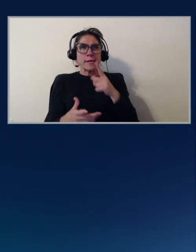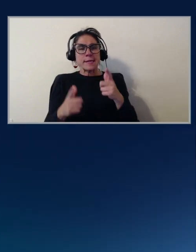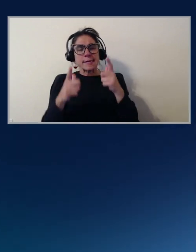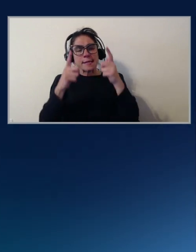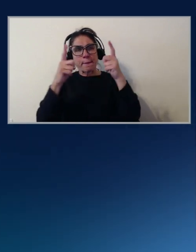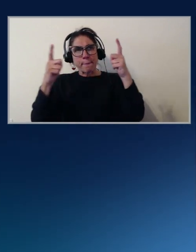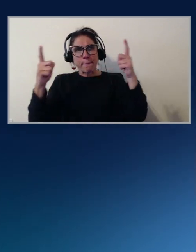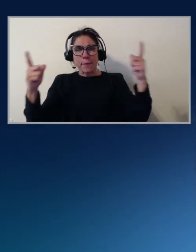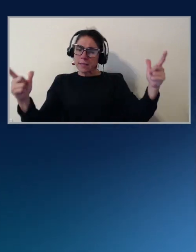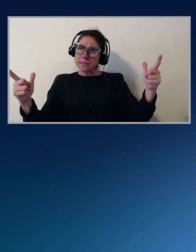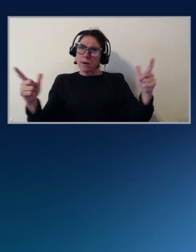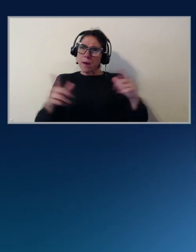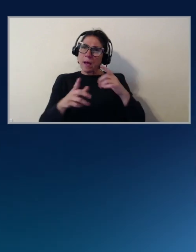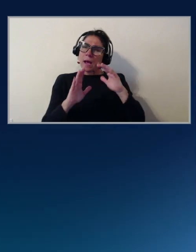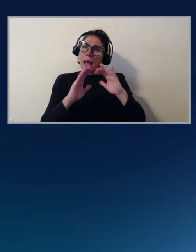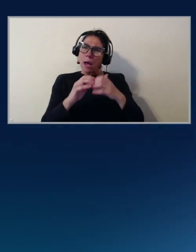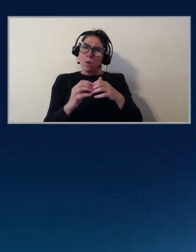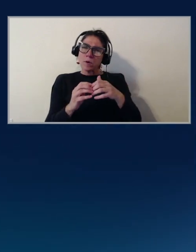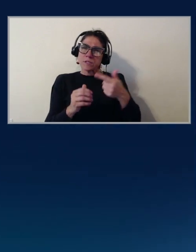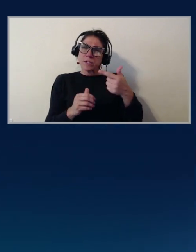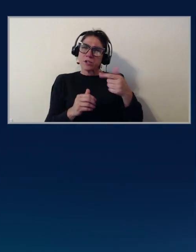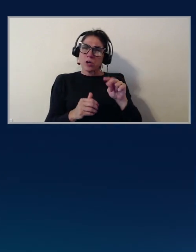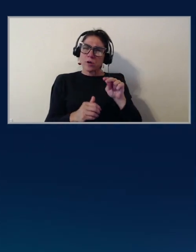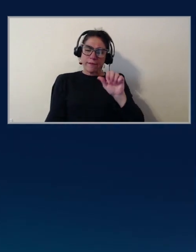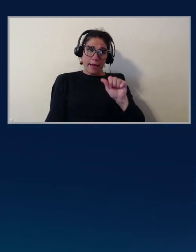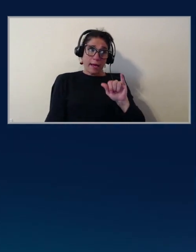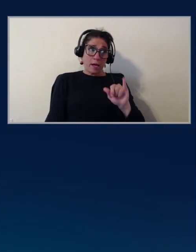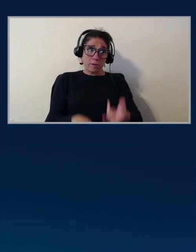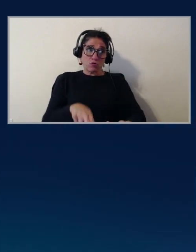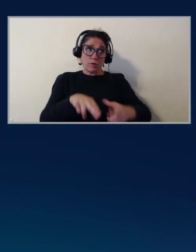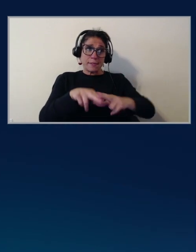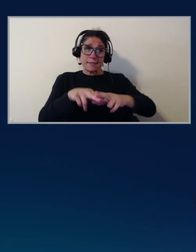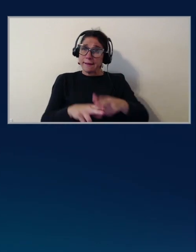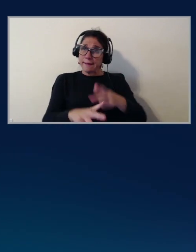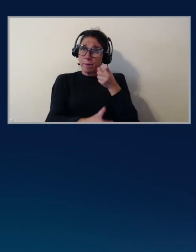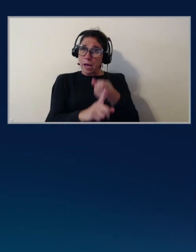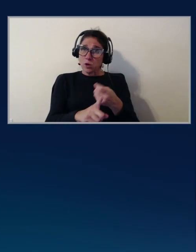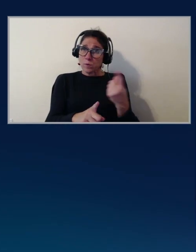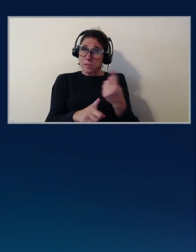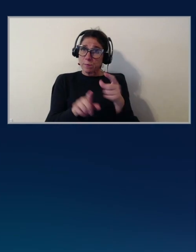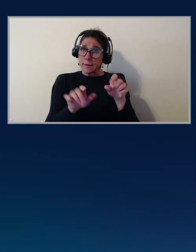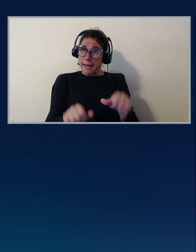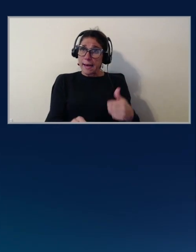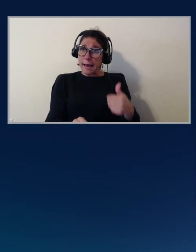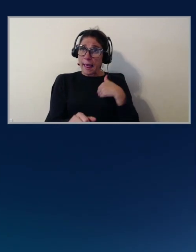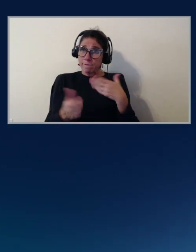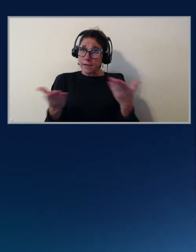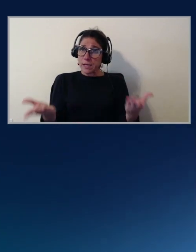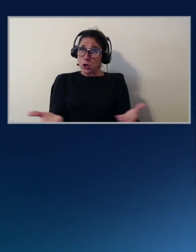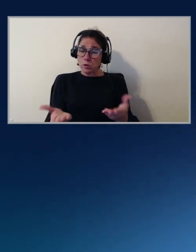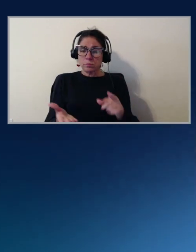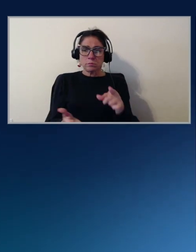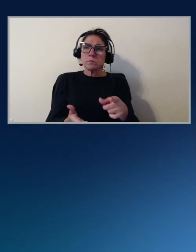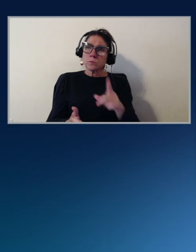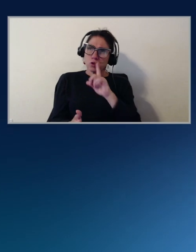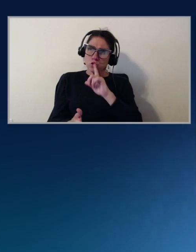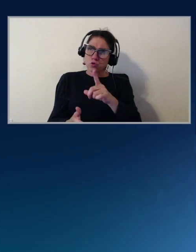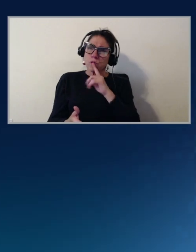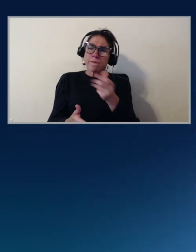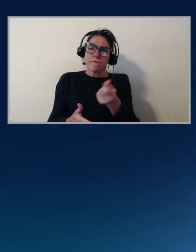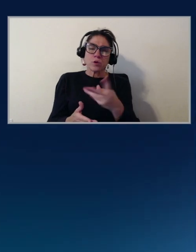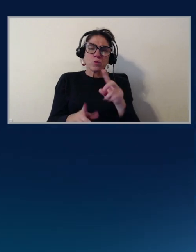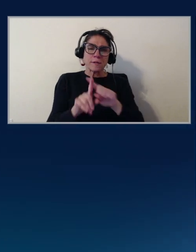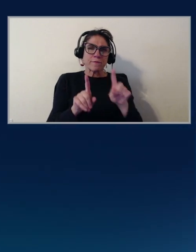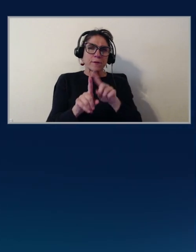how that generative AI is increasing the impact that someone could have here? Sure. So I think there's a few different aspects. You saw one of